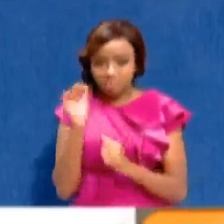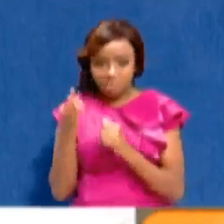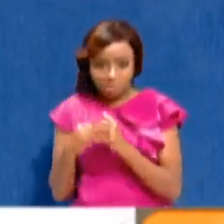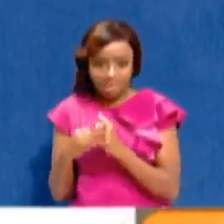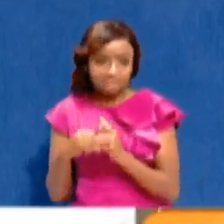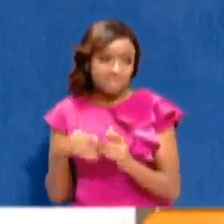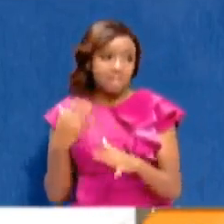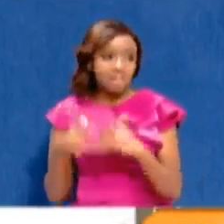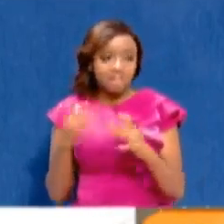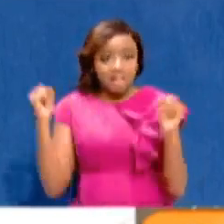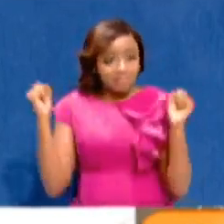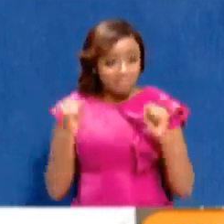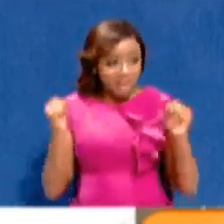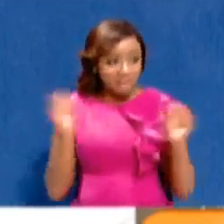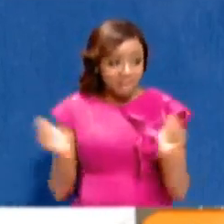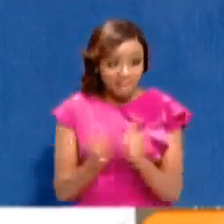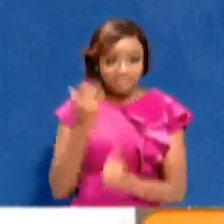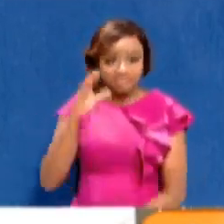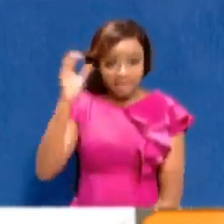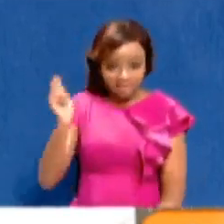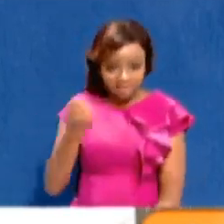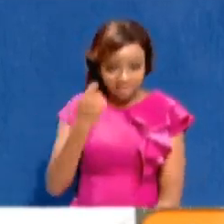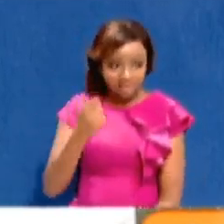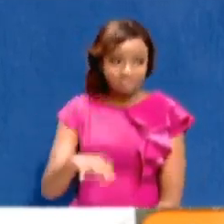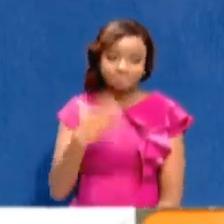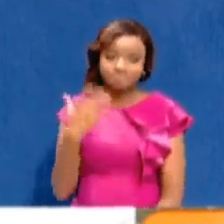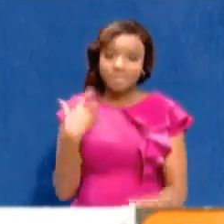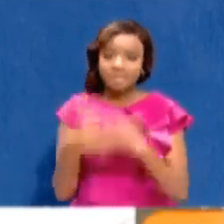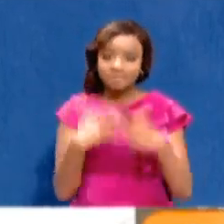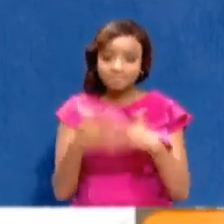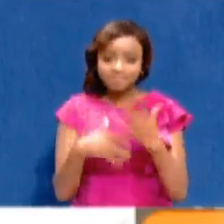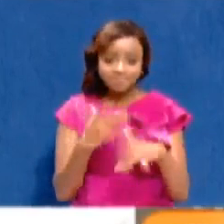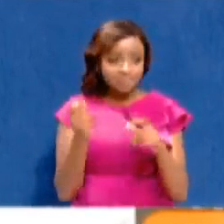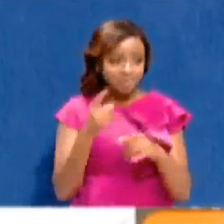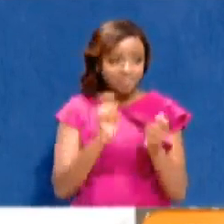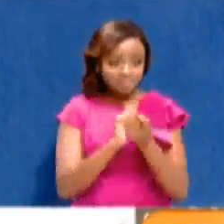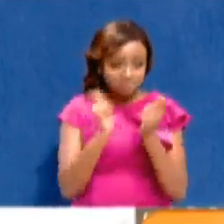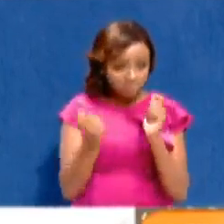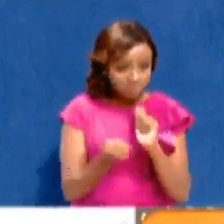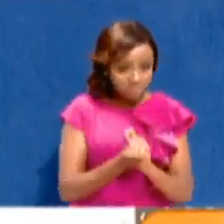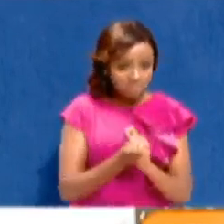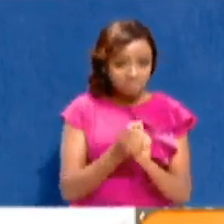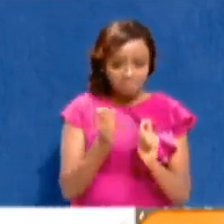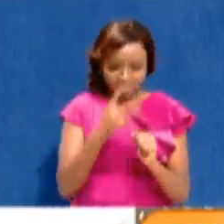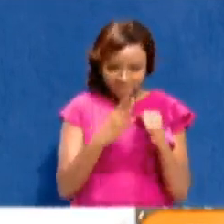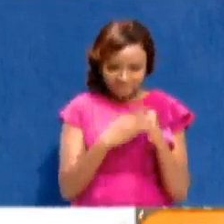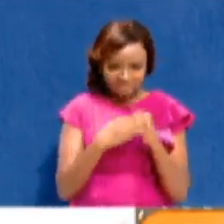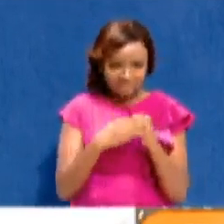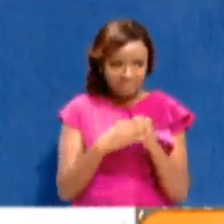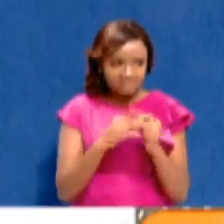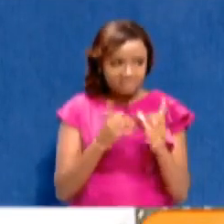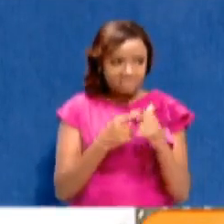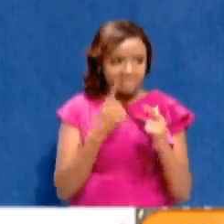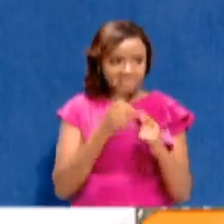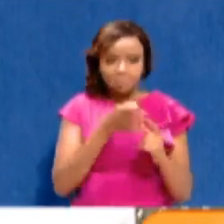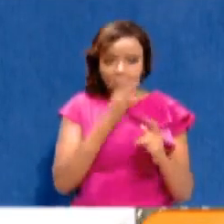then typically, what happens after that, as we move into the transition month of September, which is where we are, you start to